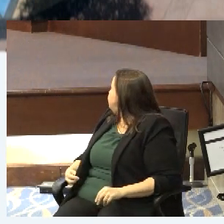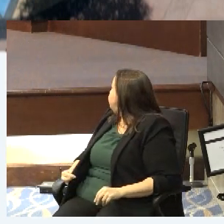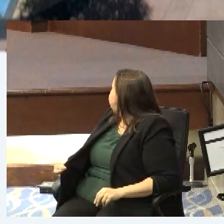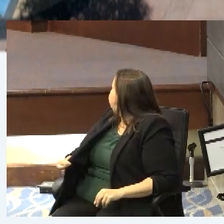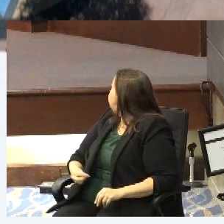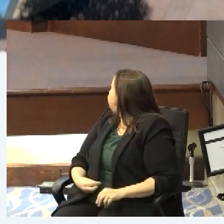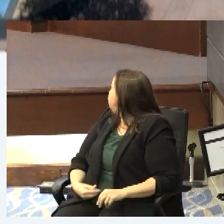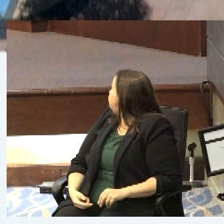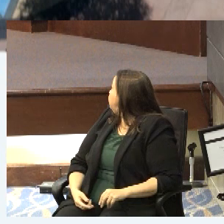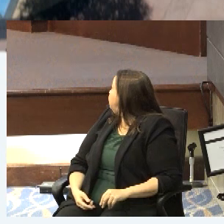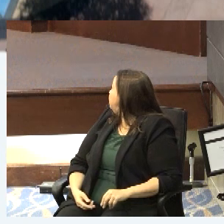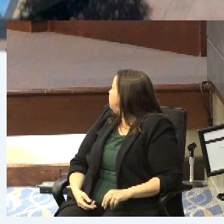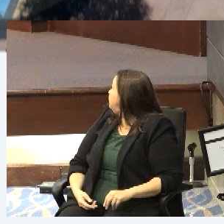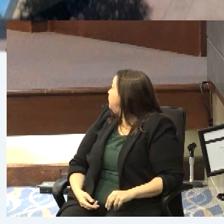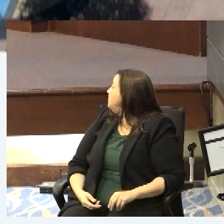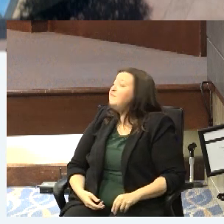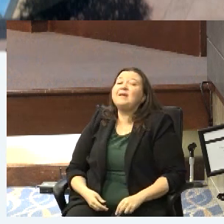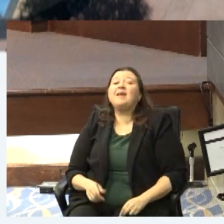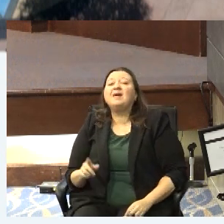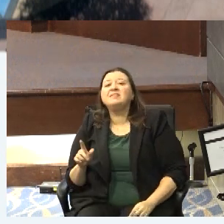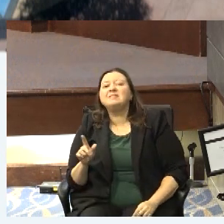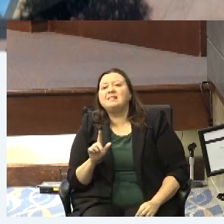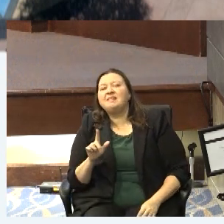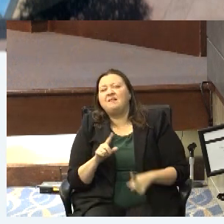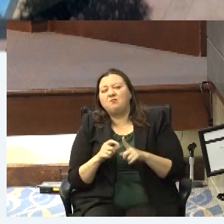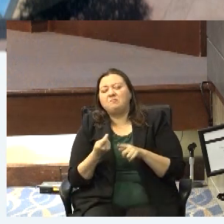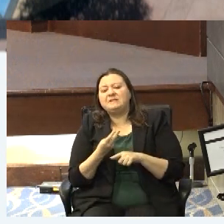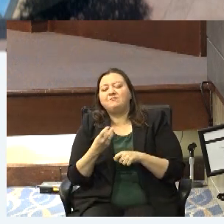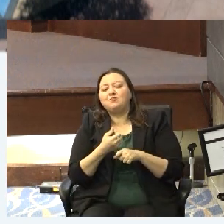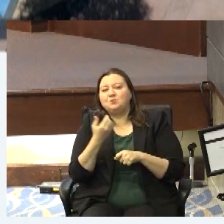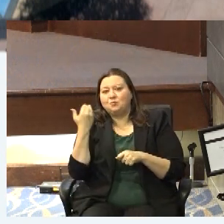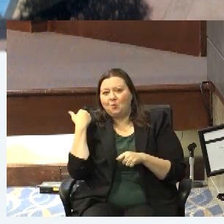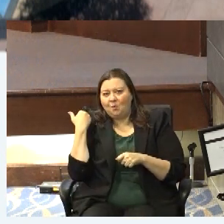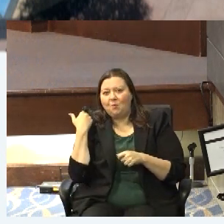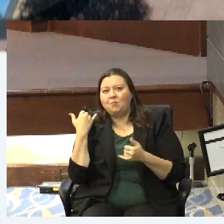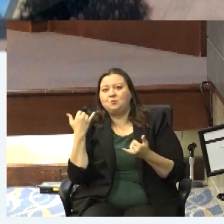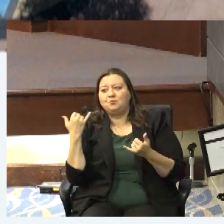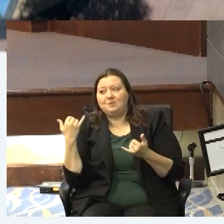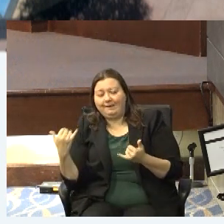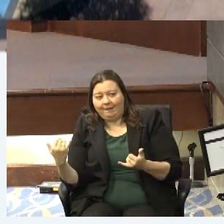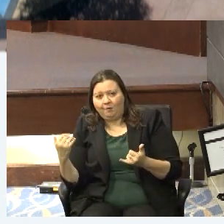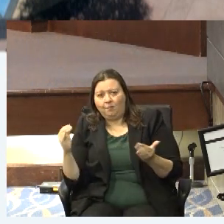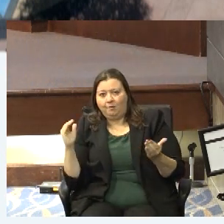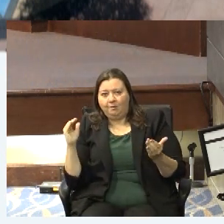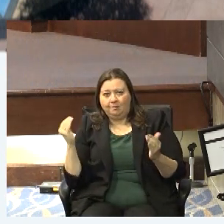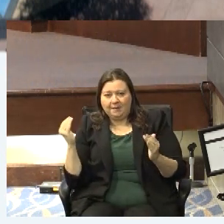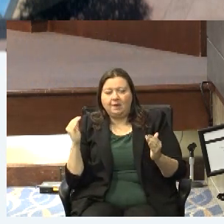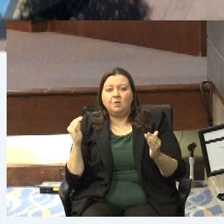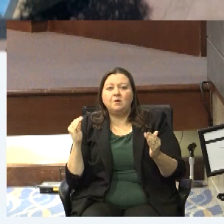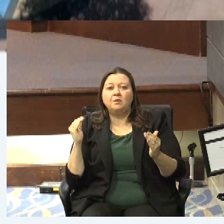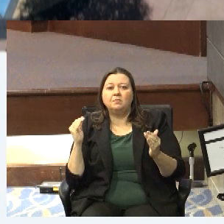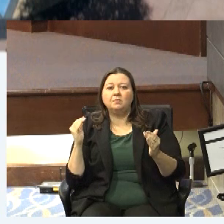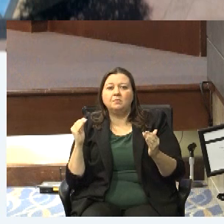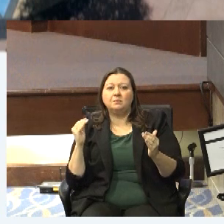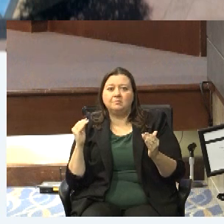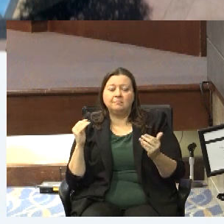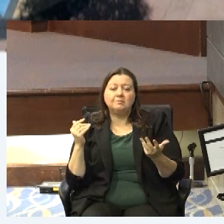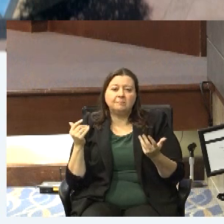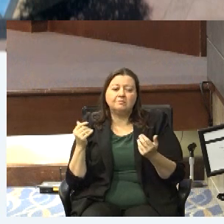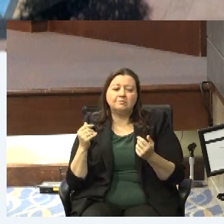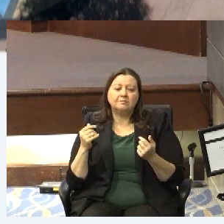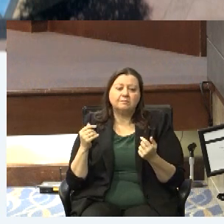the picture on the left, a rendering from several years ago to what is physically appearing at the zoo